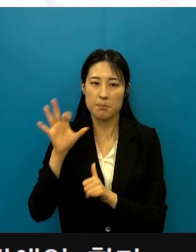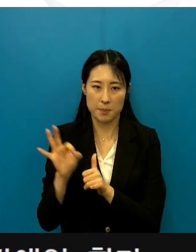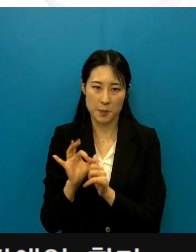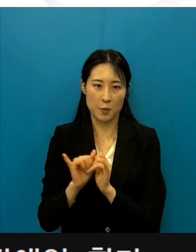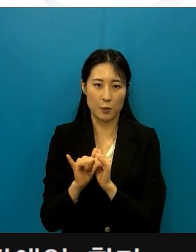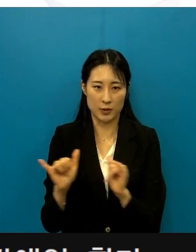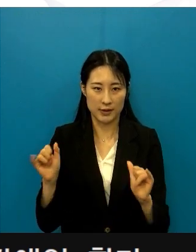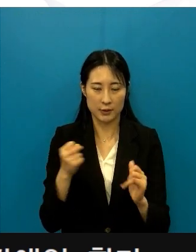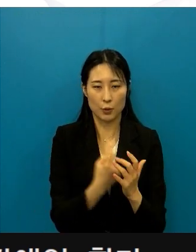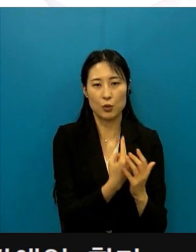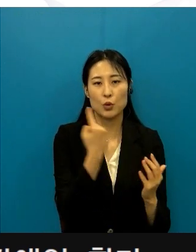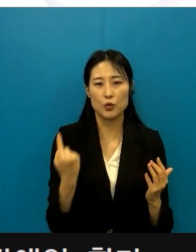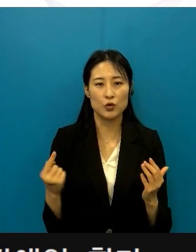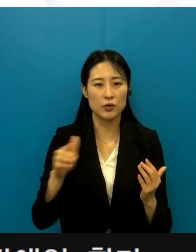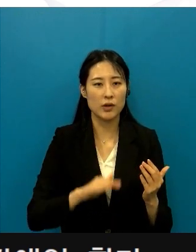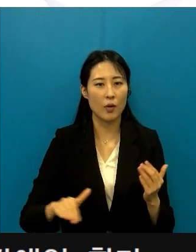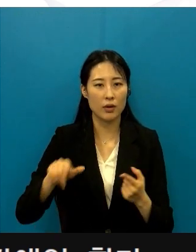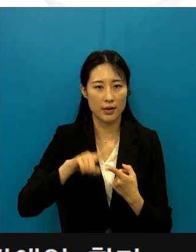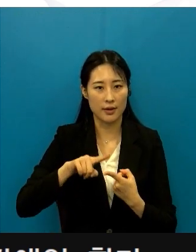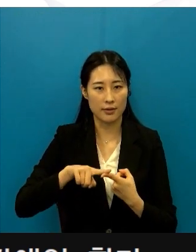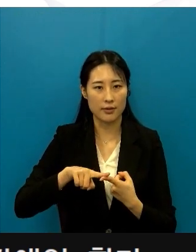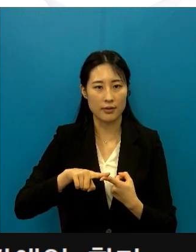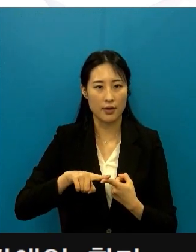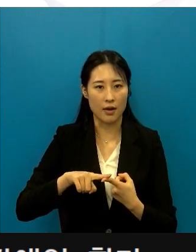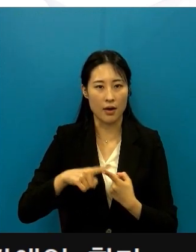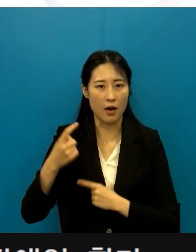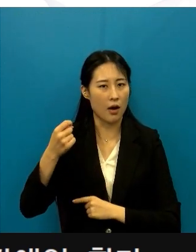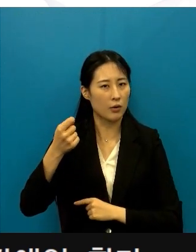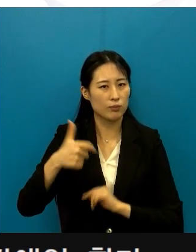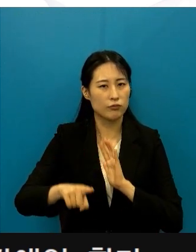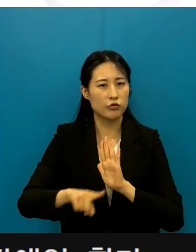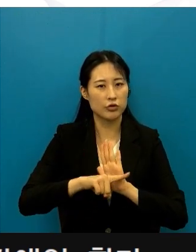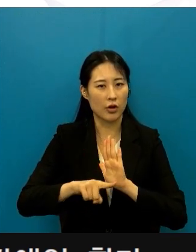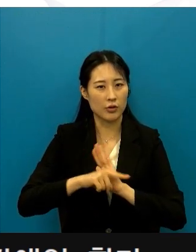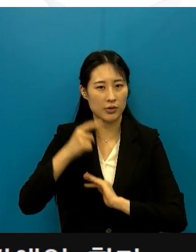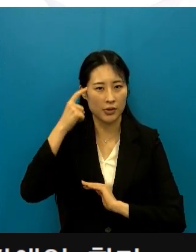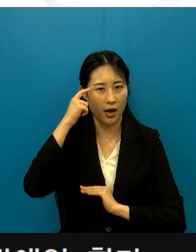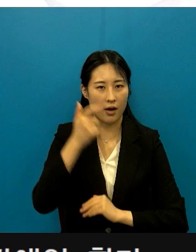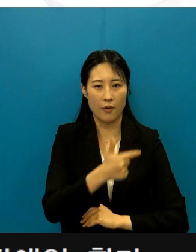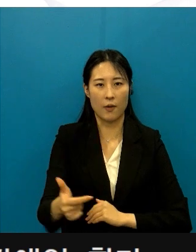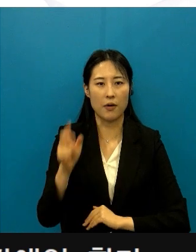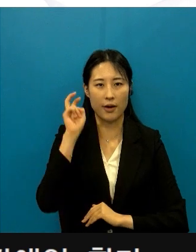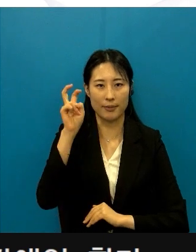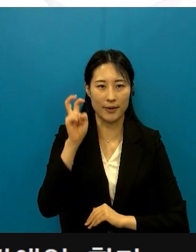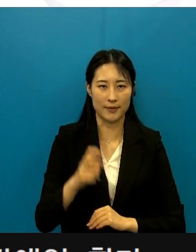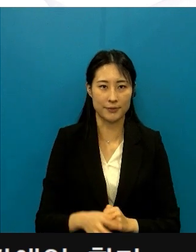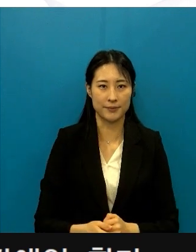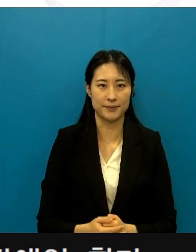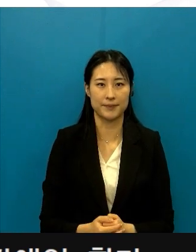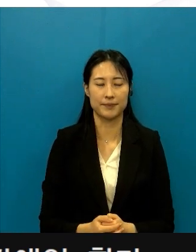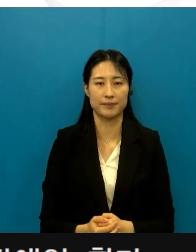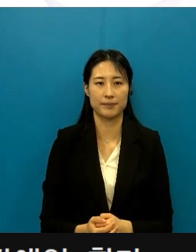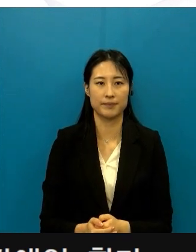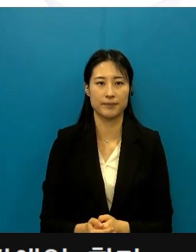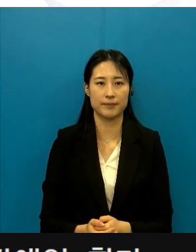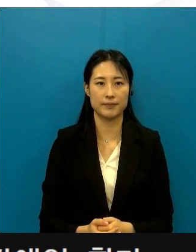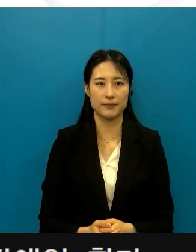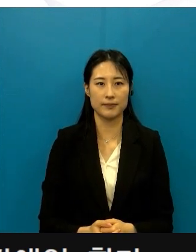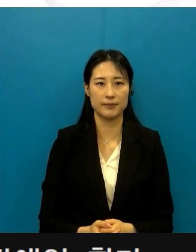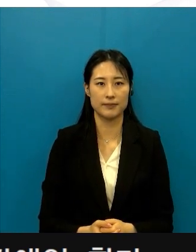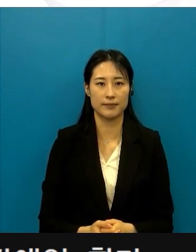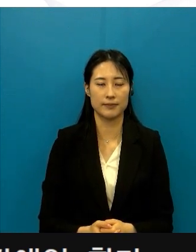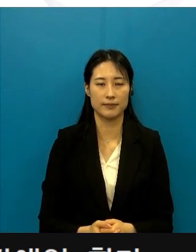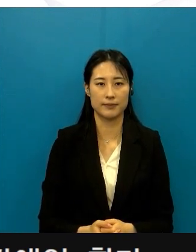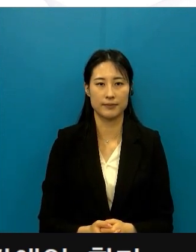BAD registration were the agreement to the voluntary assisted dying